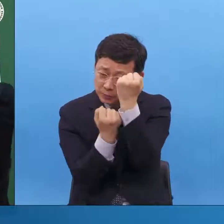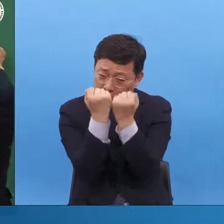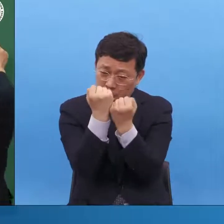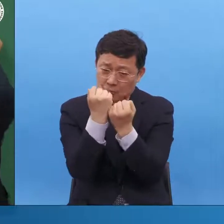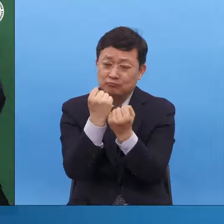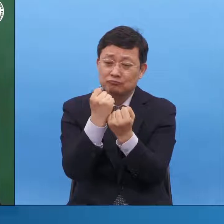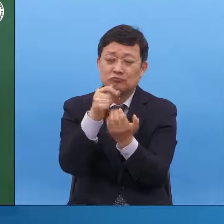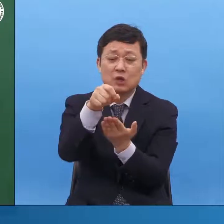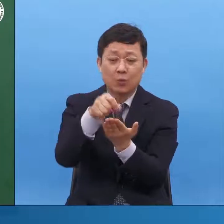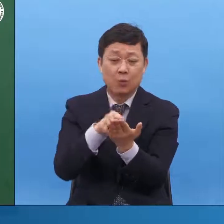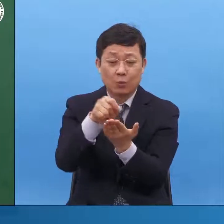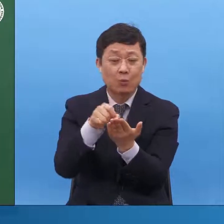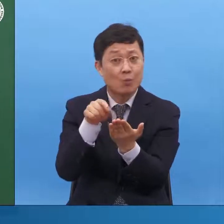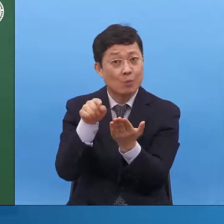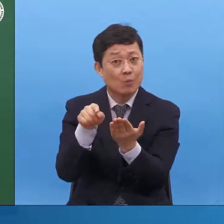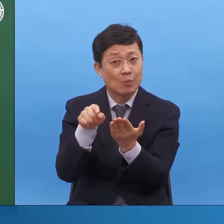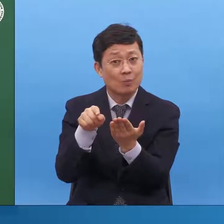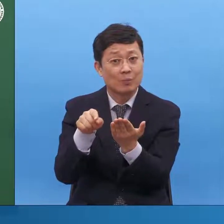parables.